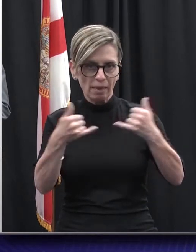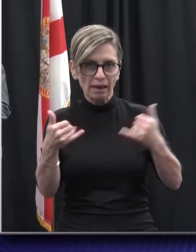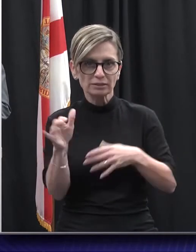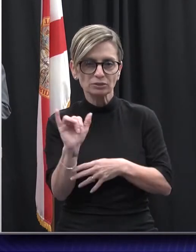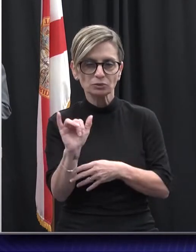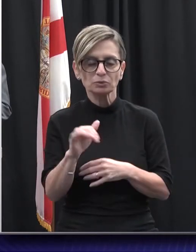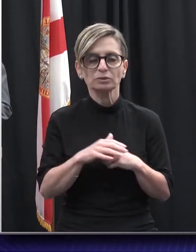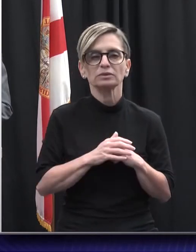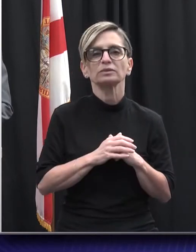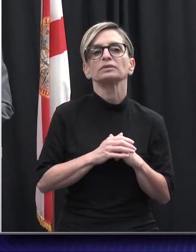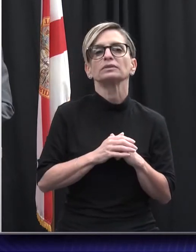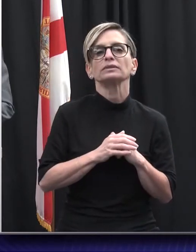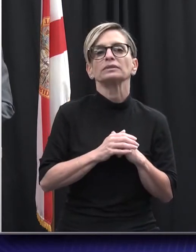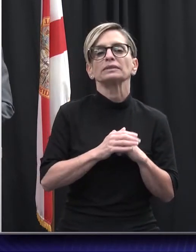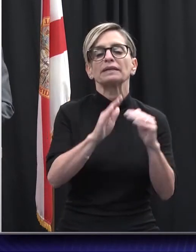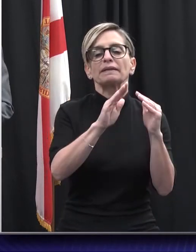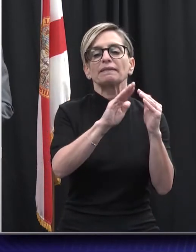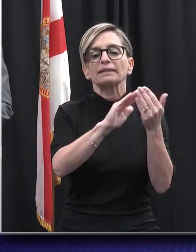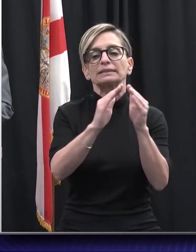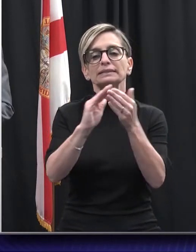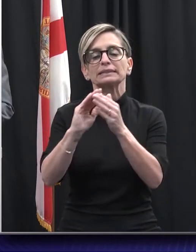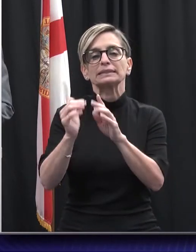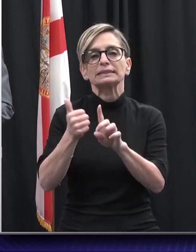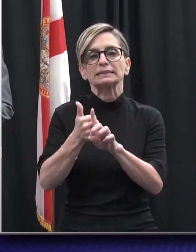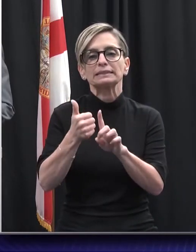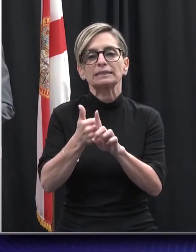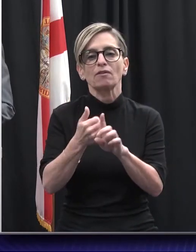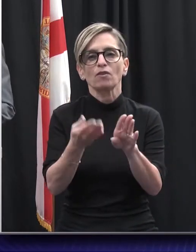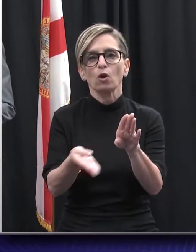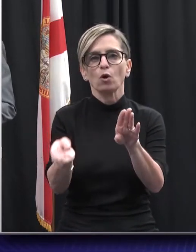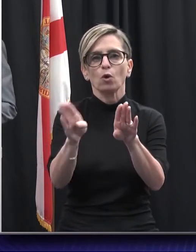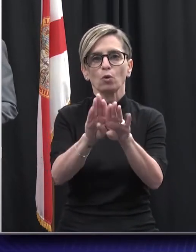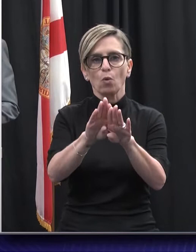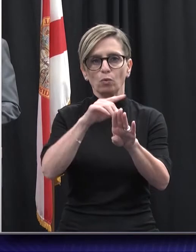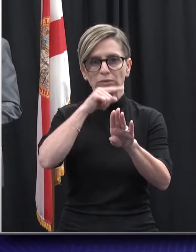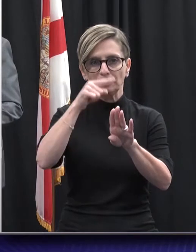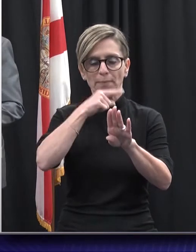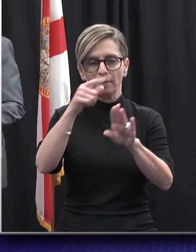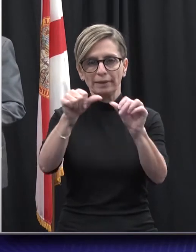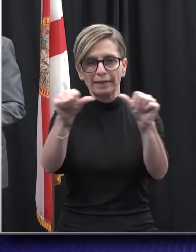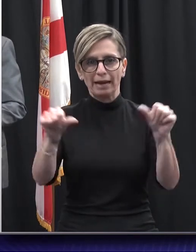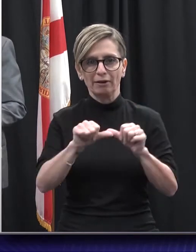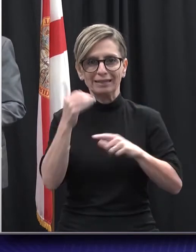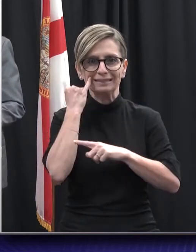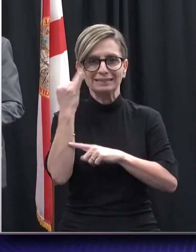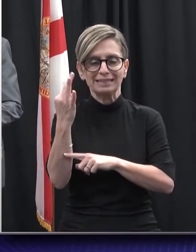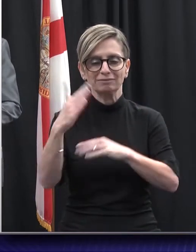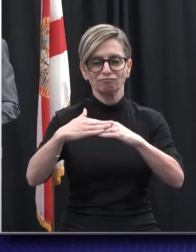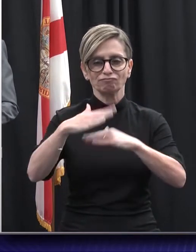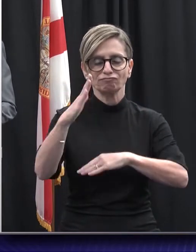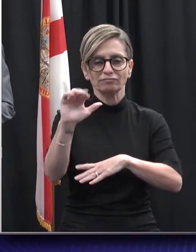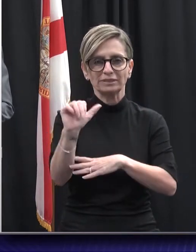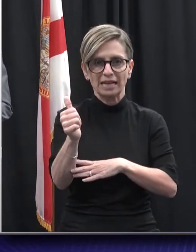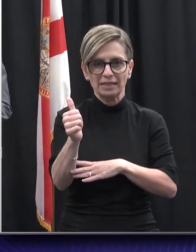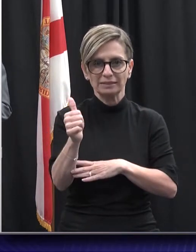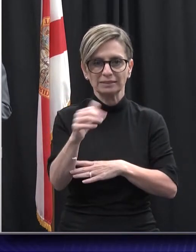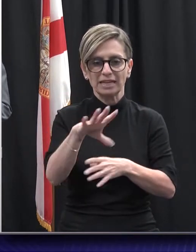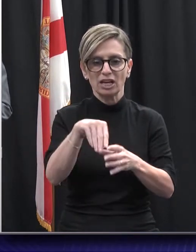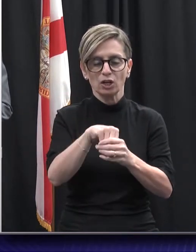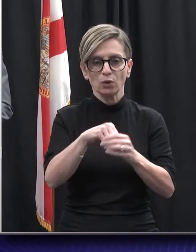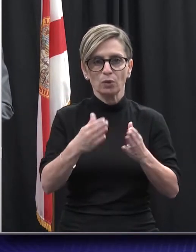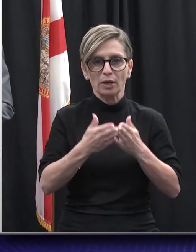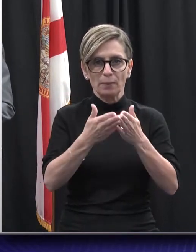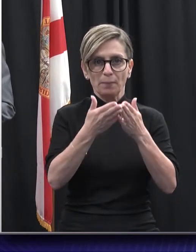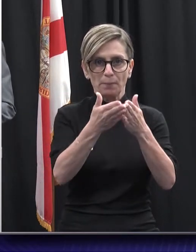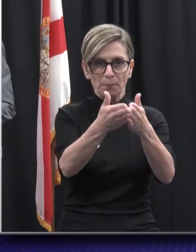The city has closed public spaces where 10 or more people tend to gather, including our boat ramps,